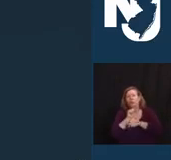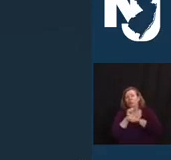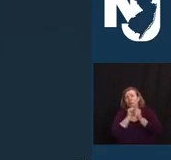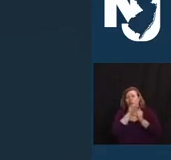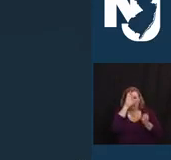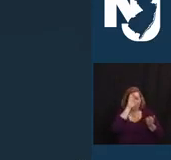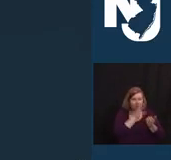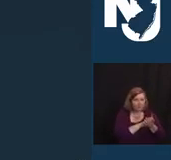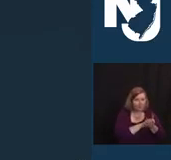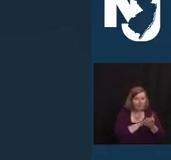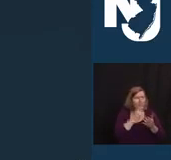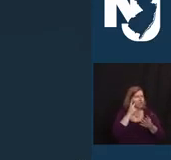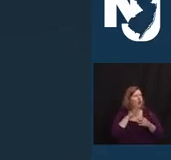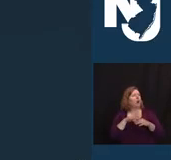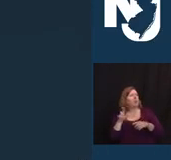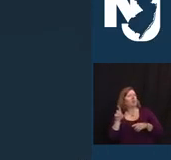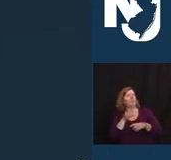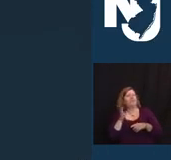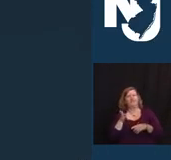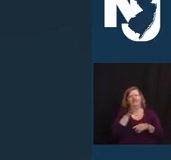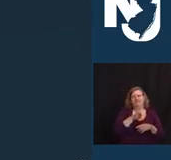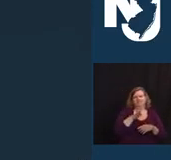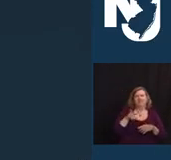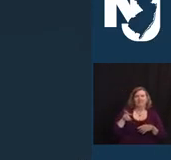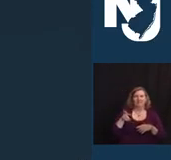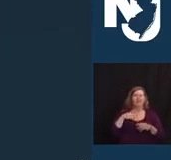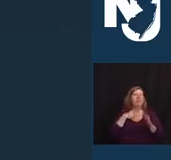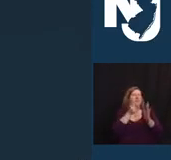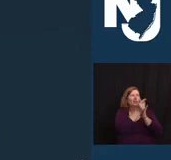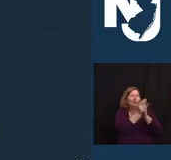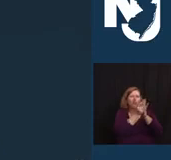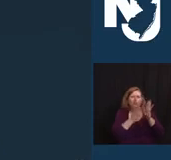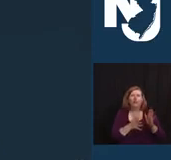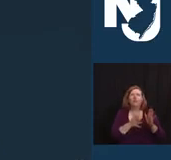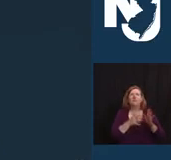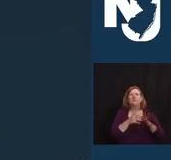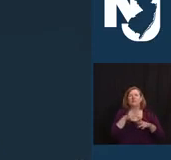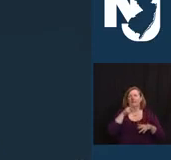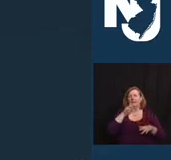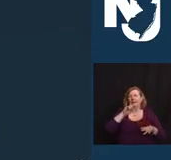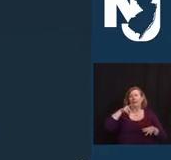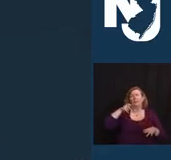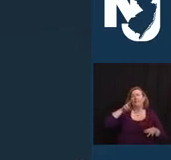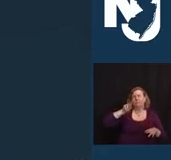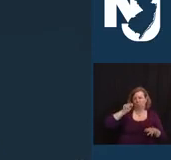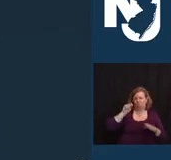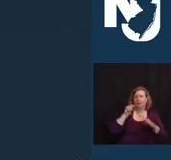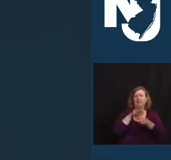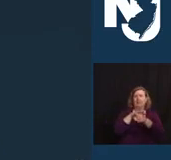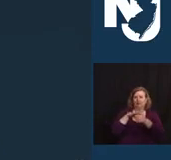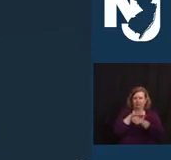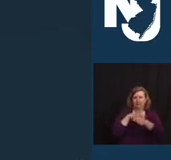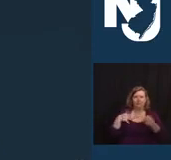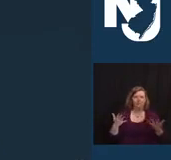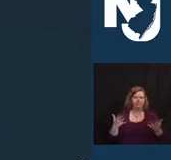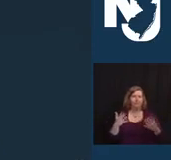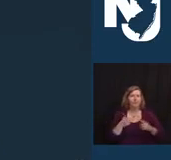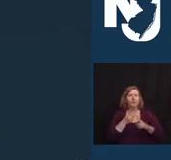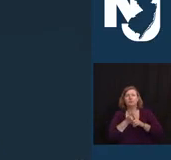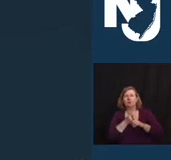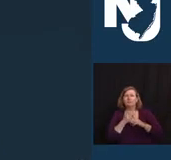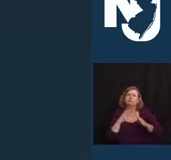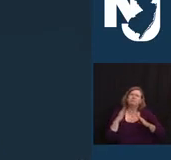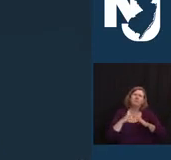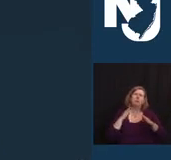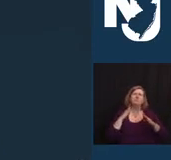left there, as he built his law practice in the Keyport and Hazlet areas. And she was a top realtor along